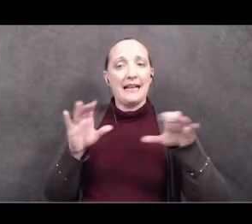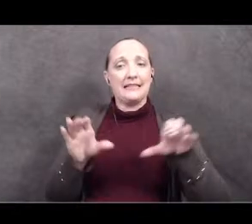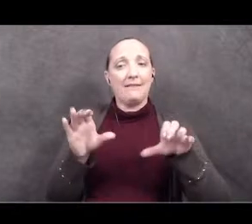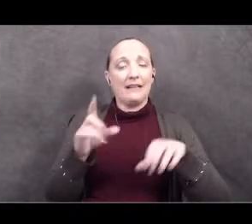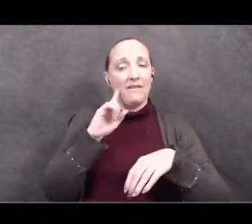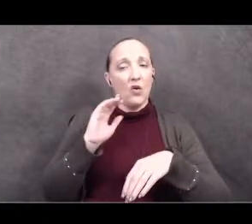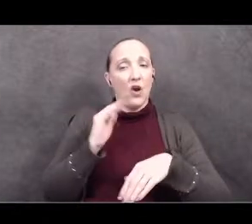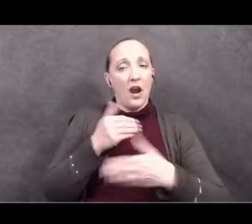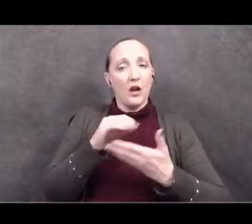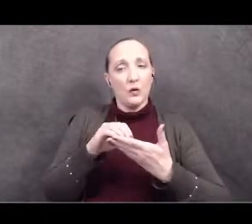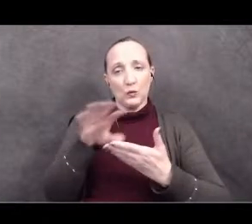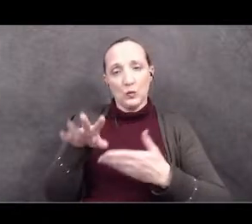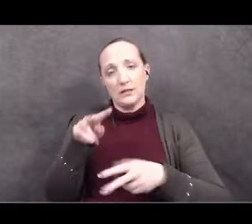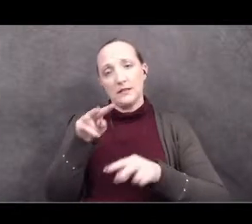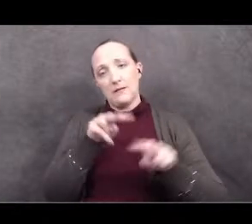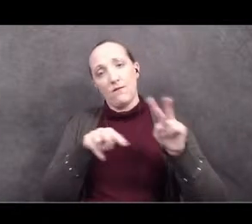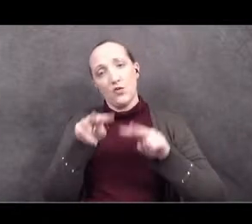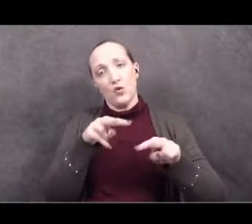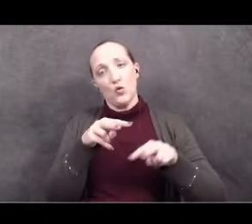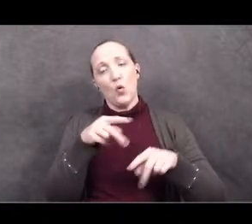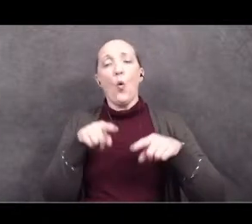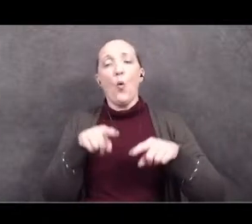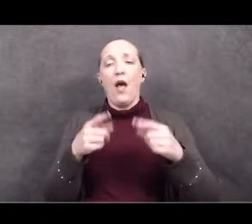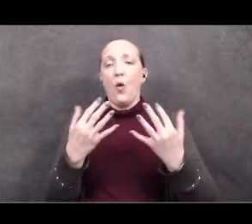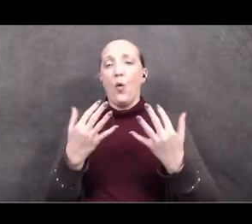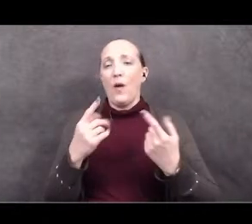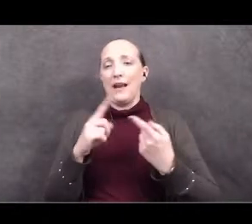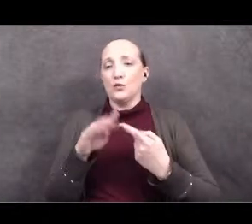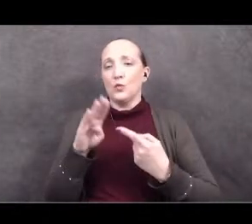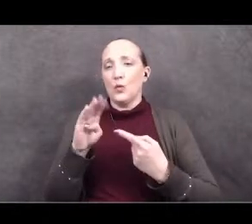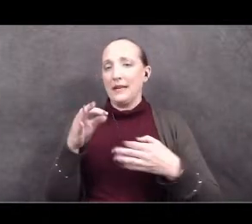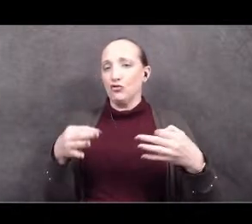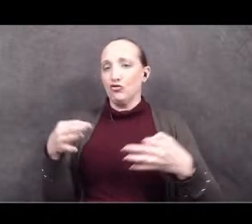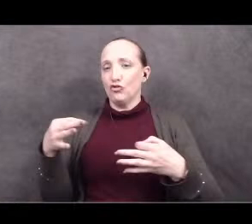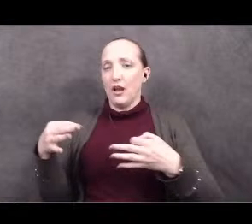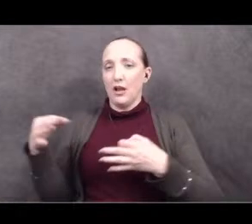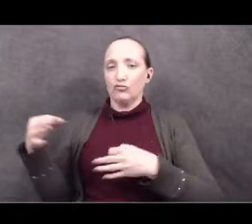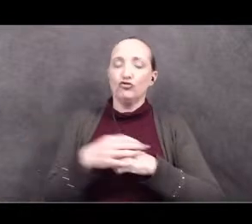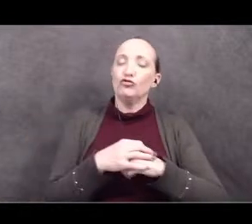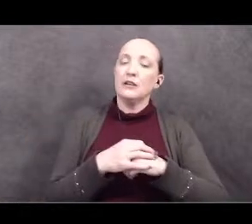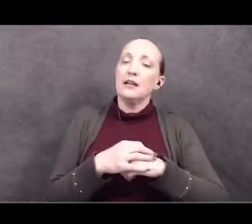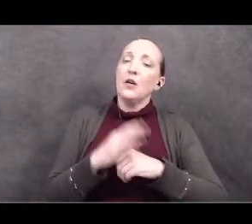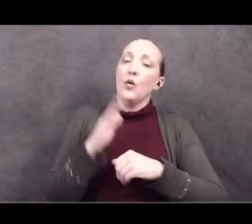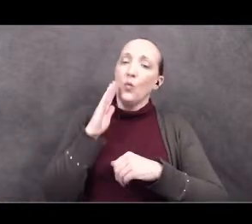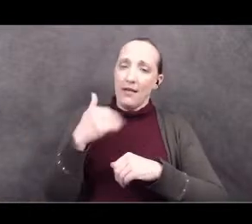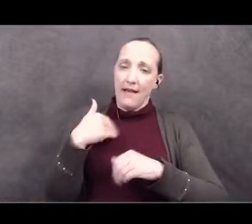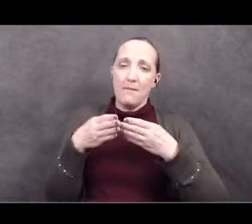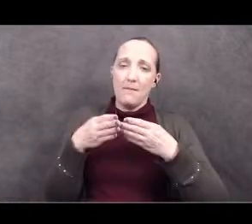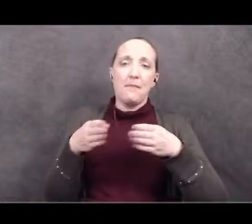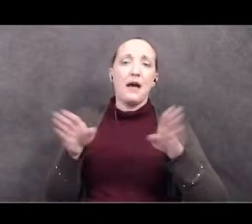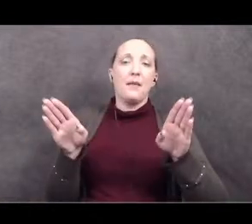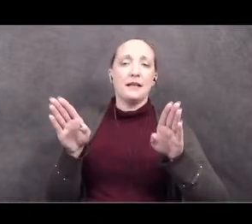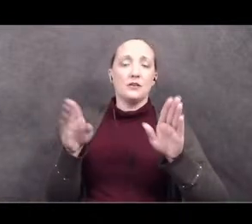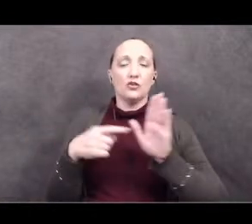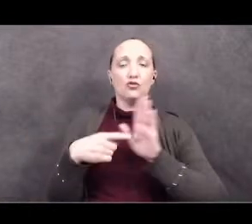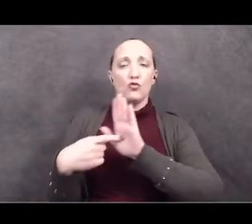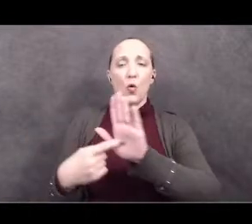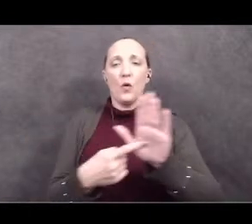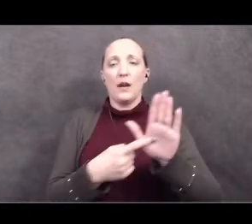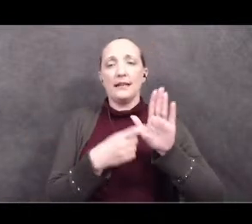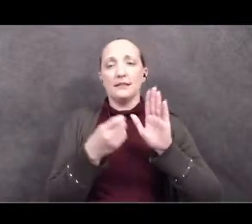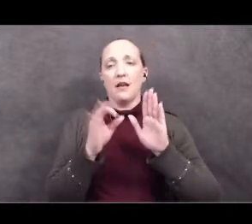uh while they're waiting to be judge uh so uh there is going to be a uh public showcase of the project projects